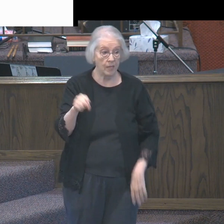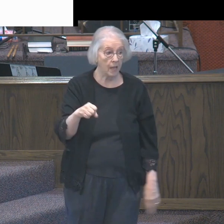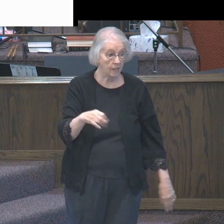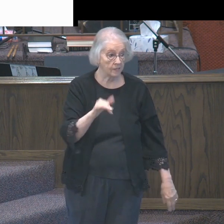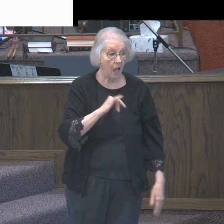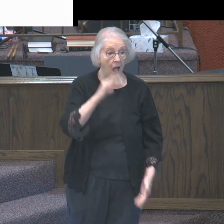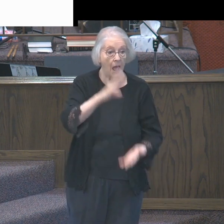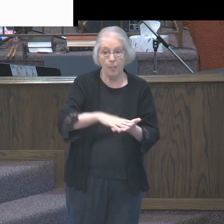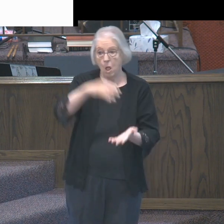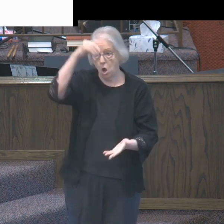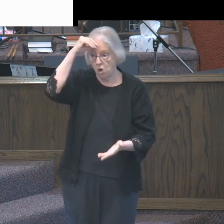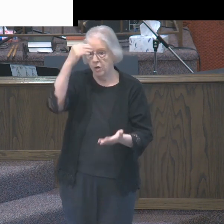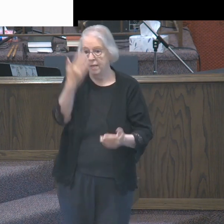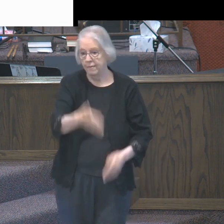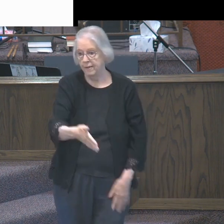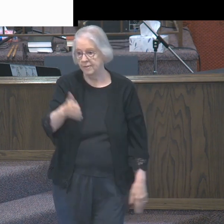tribulation?